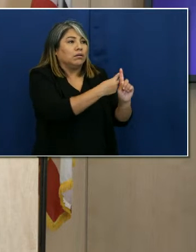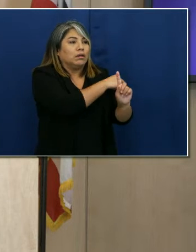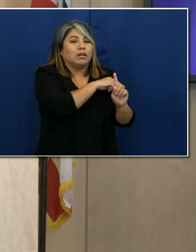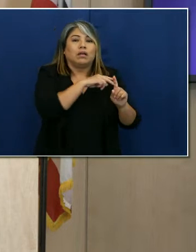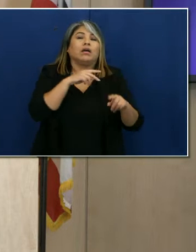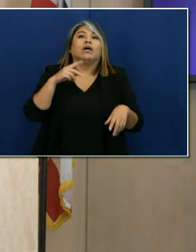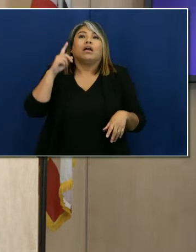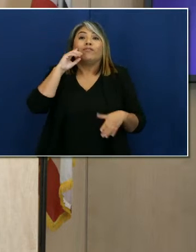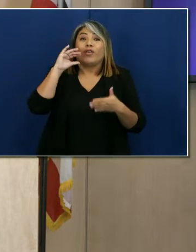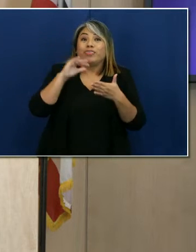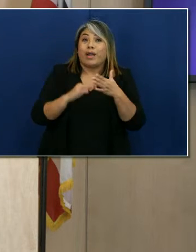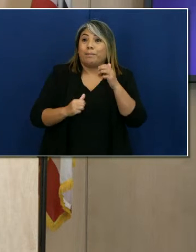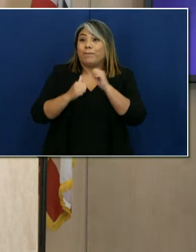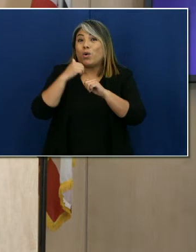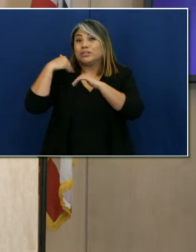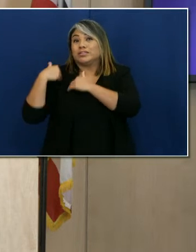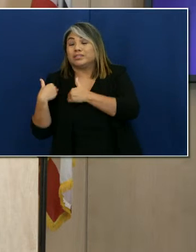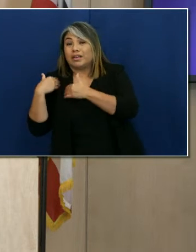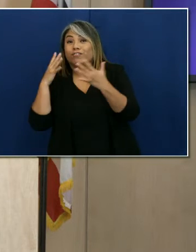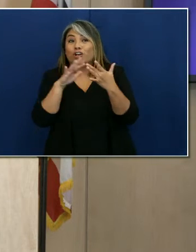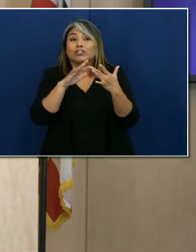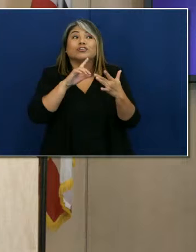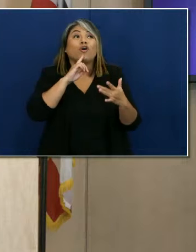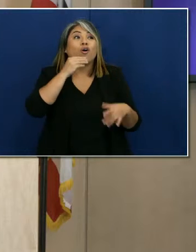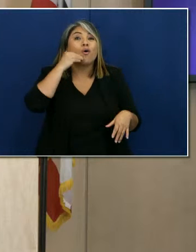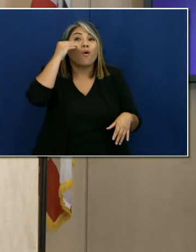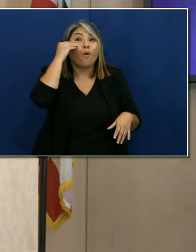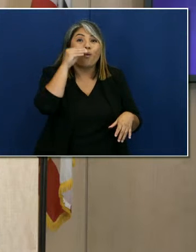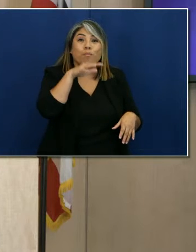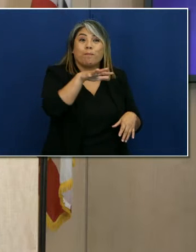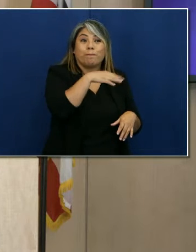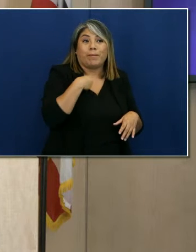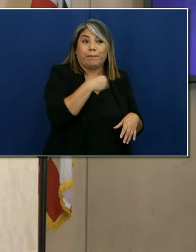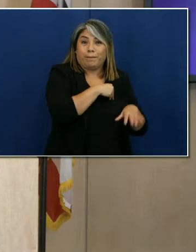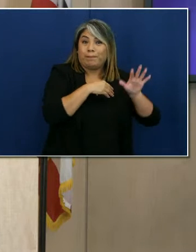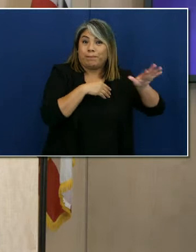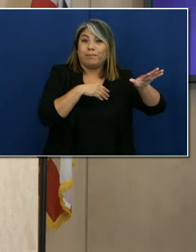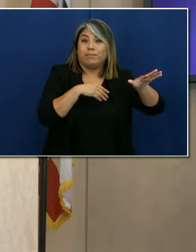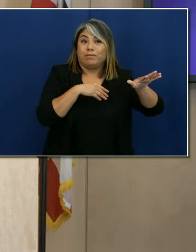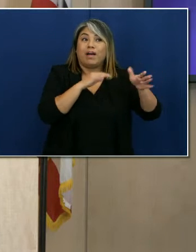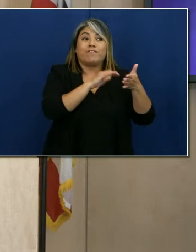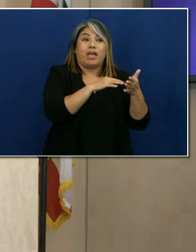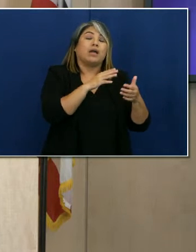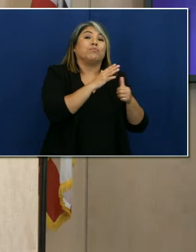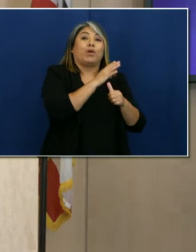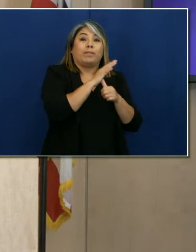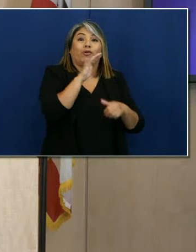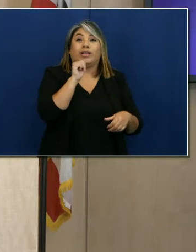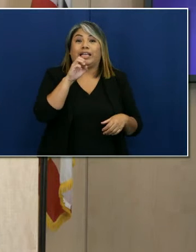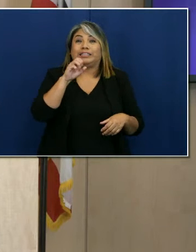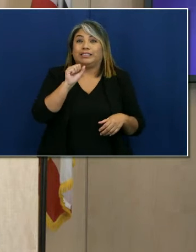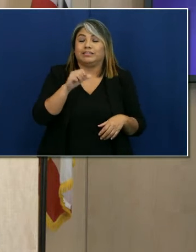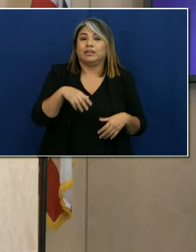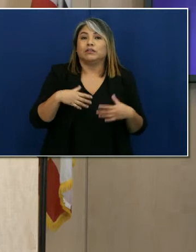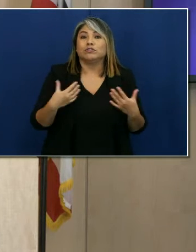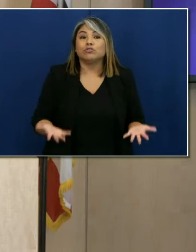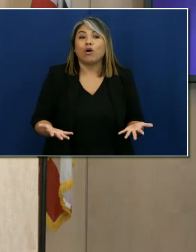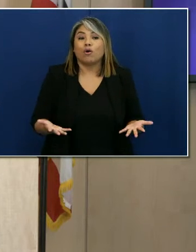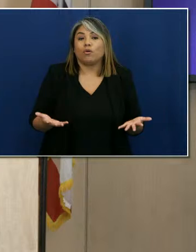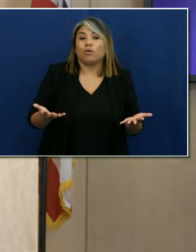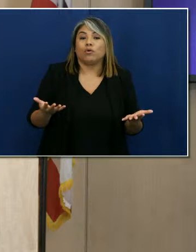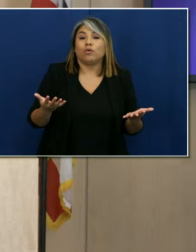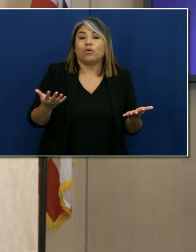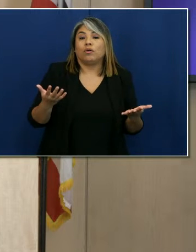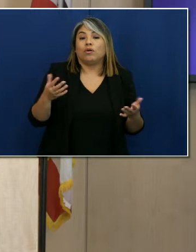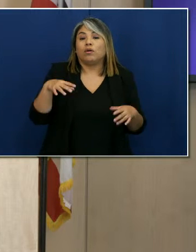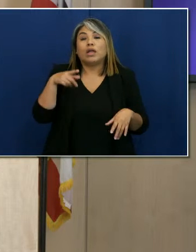most of the contacts are household members of the primary cases. So, and in